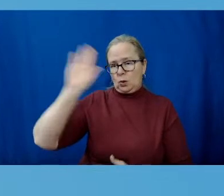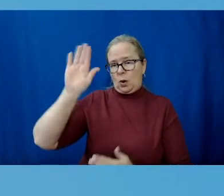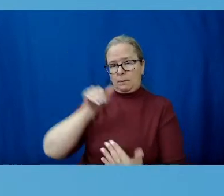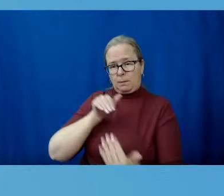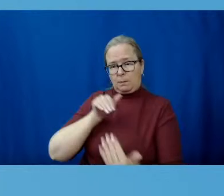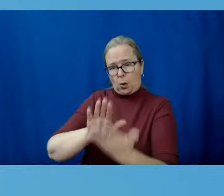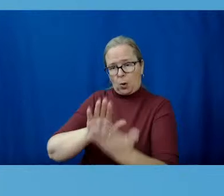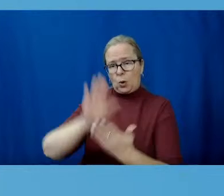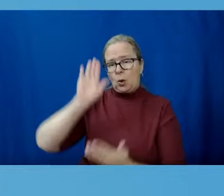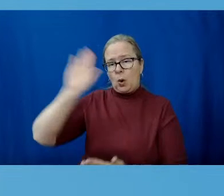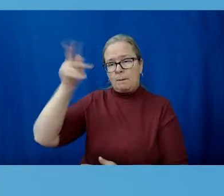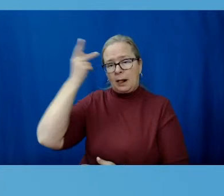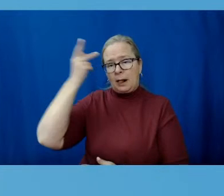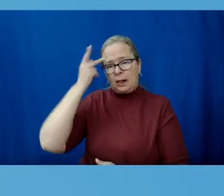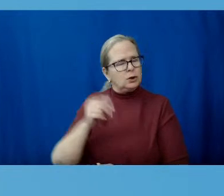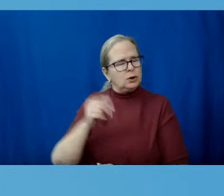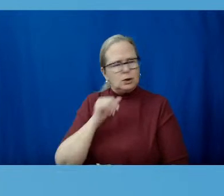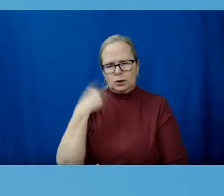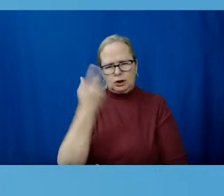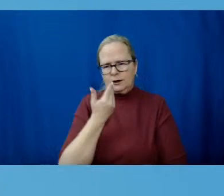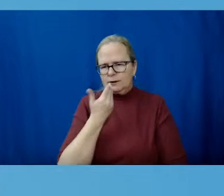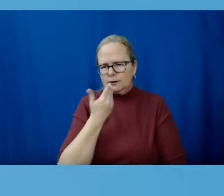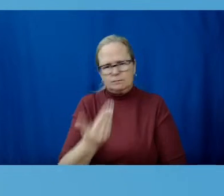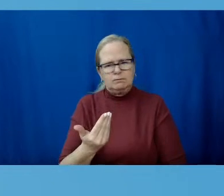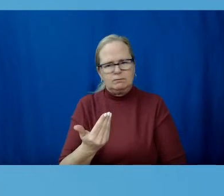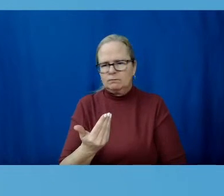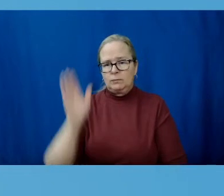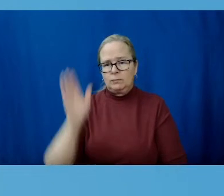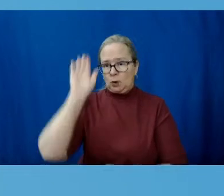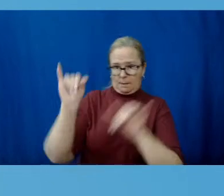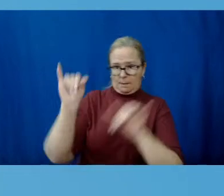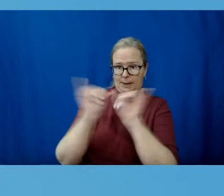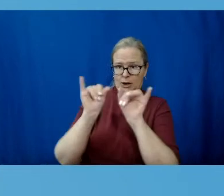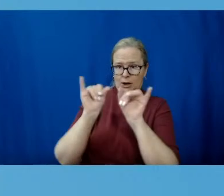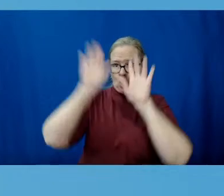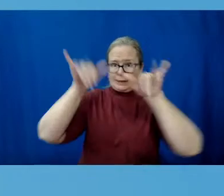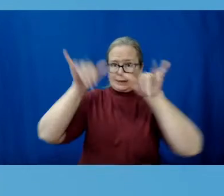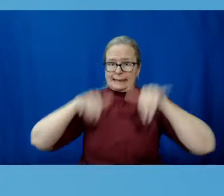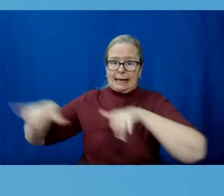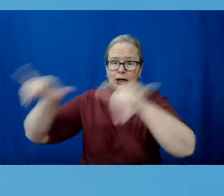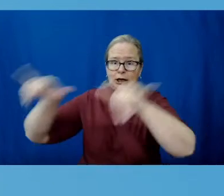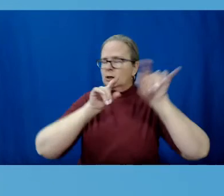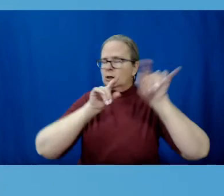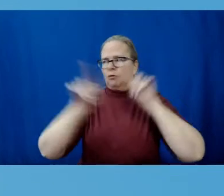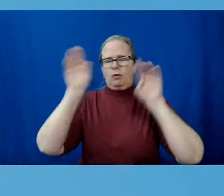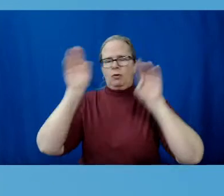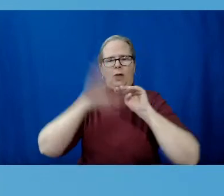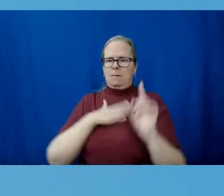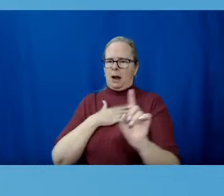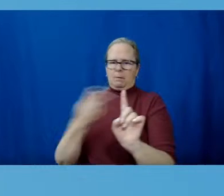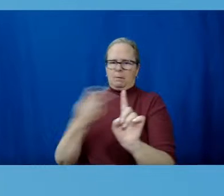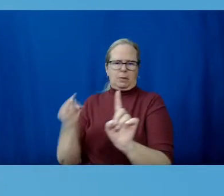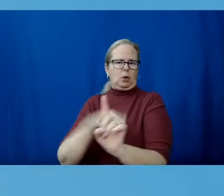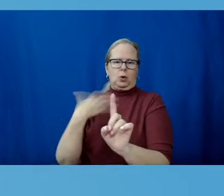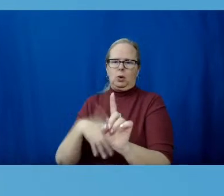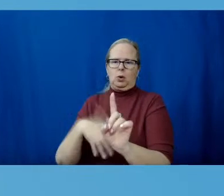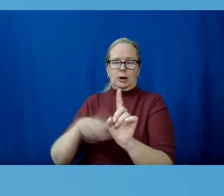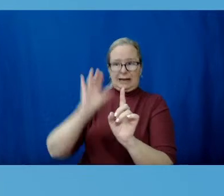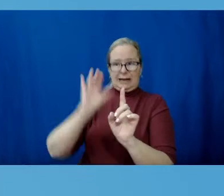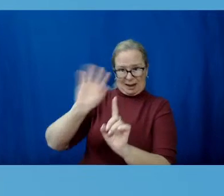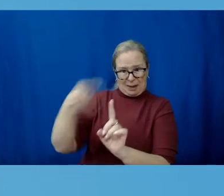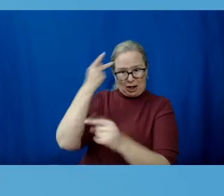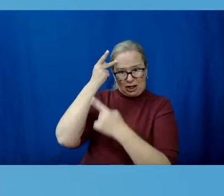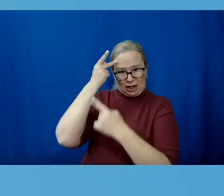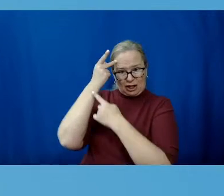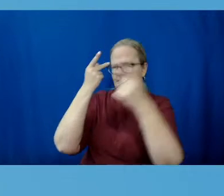because it's been a disaster, a political disaster. I agree with Duane, who agrees with me. So the